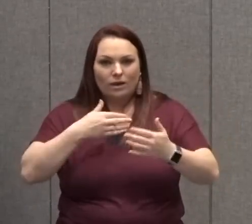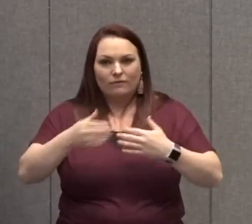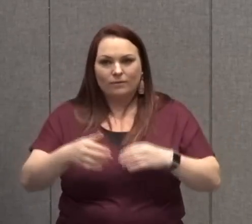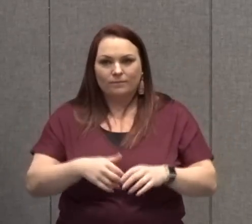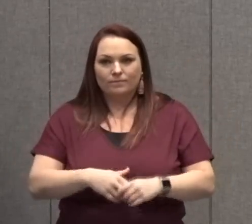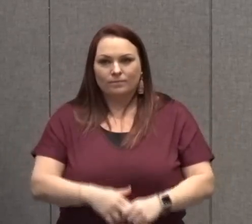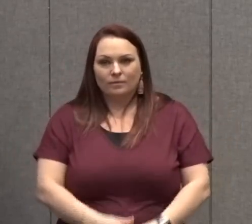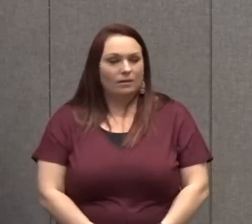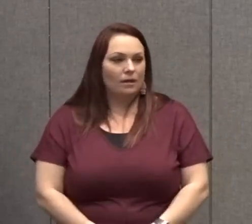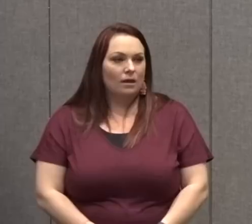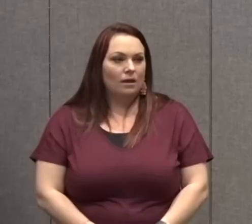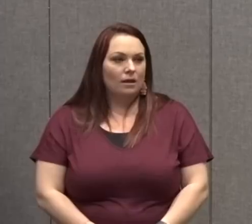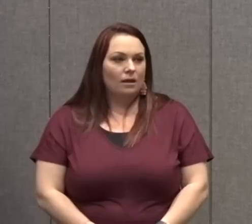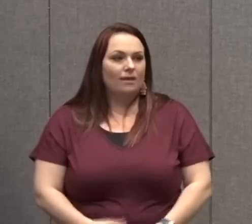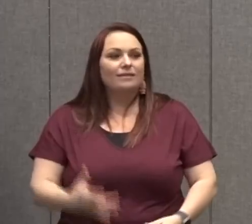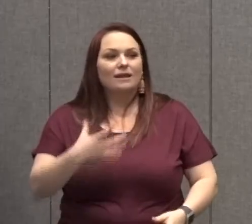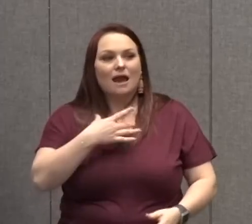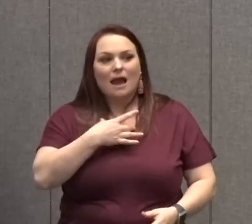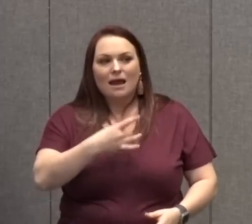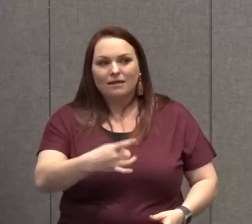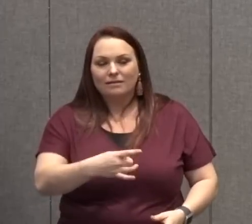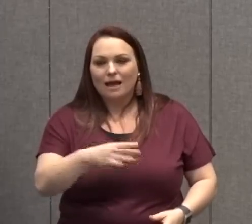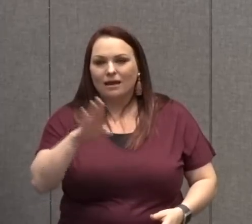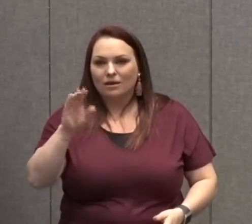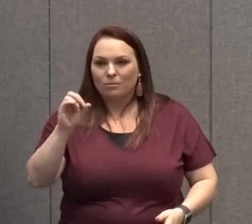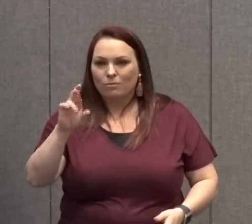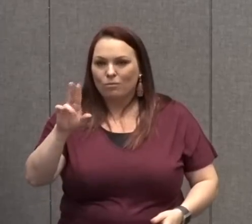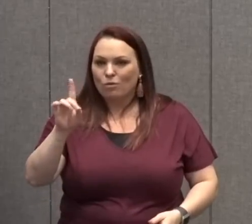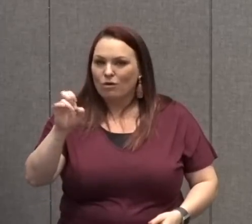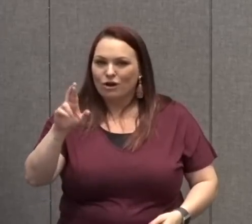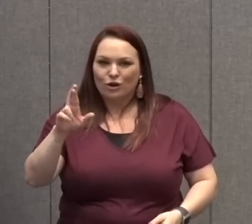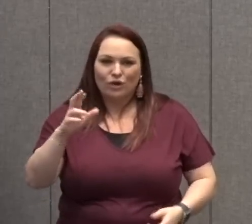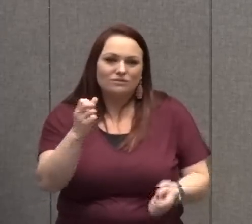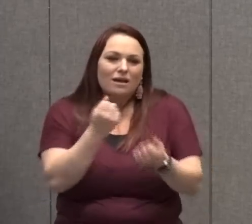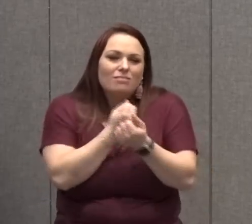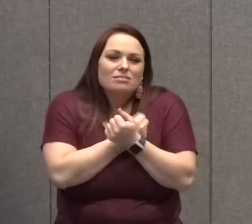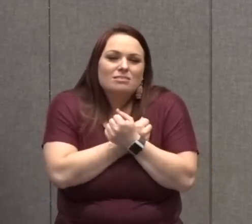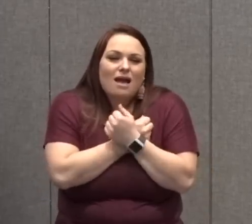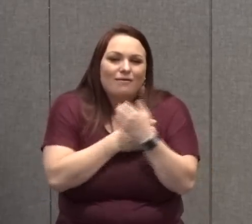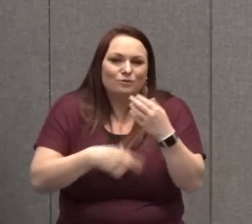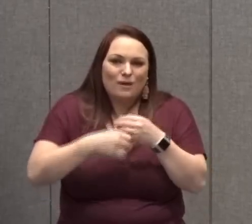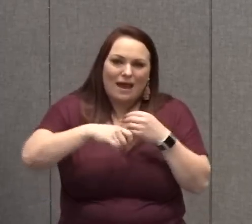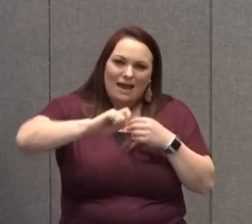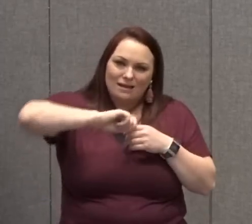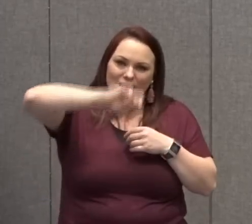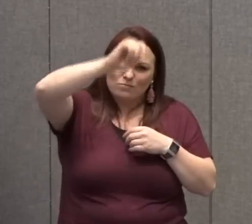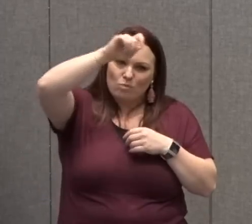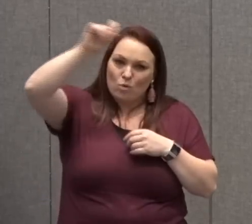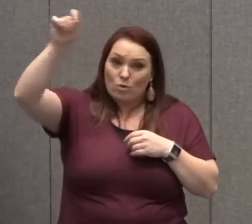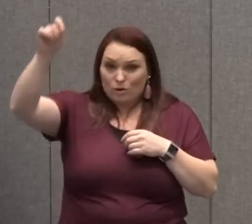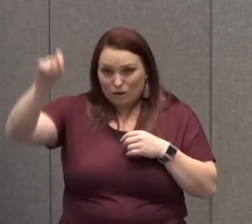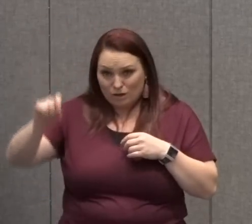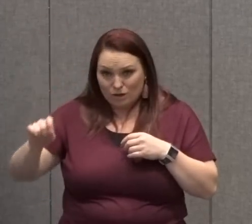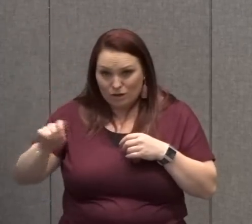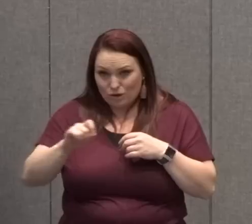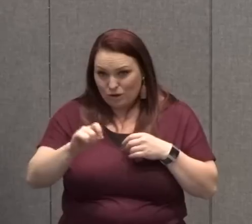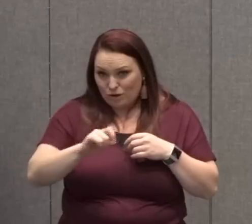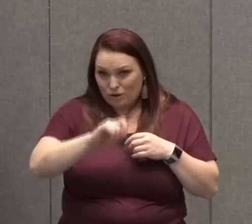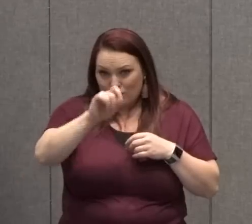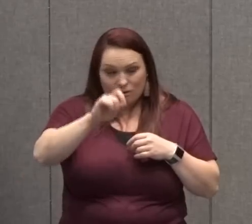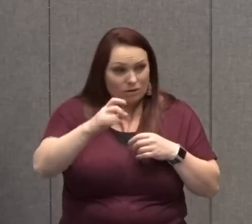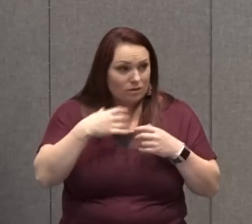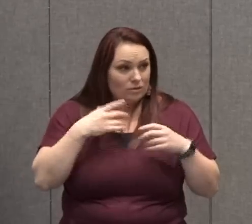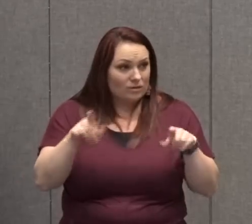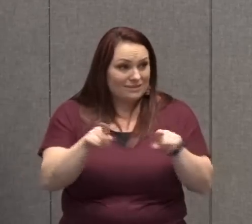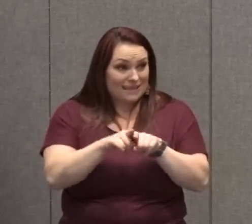is I like borders I love borders so I made a border like this would you like for me to do